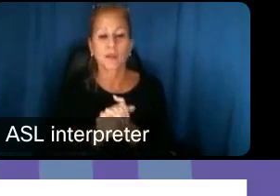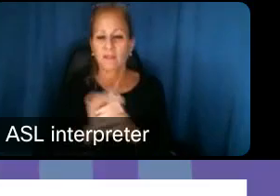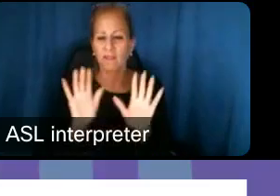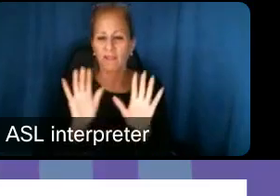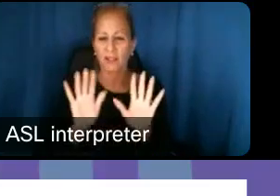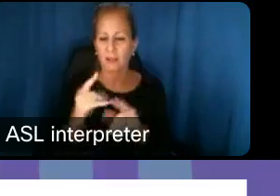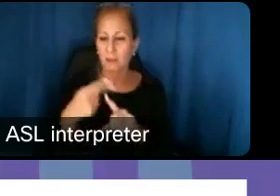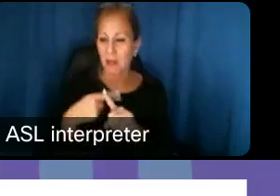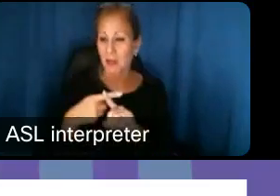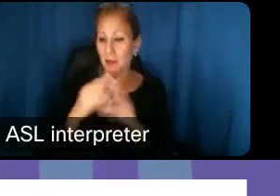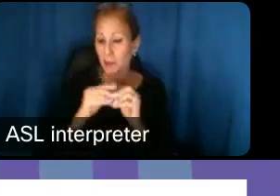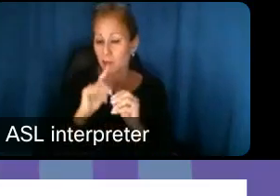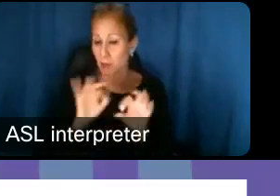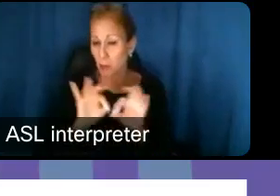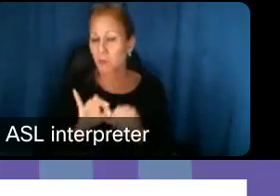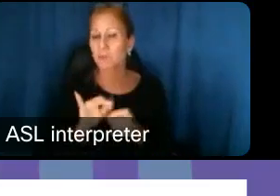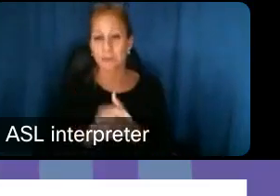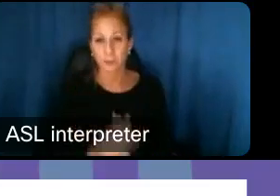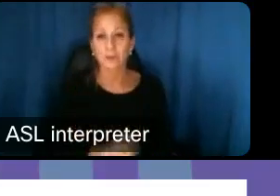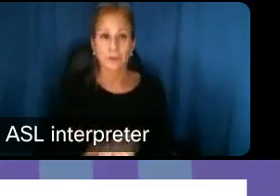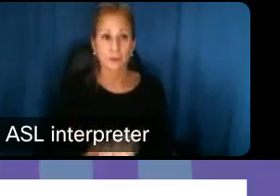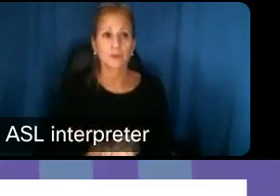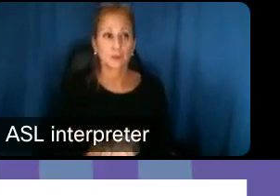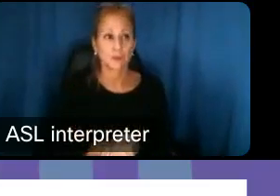Fantastic. Monthly meetings, really important.